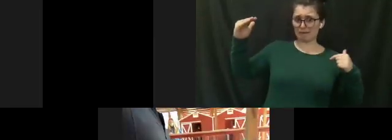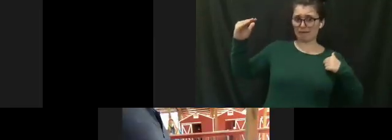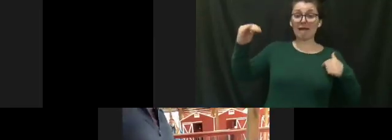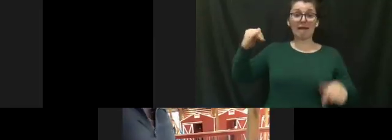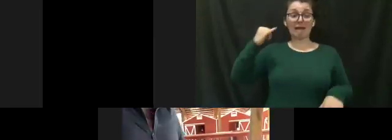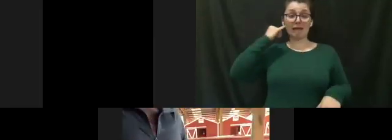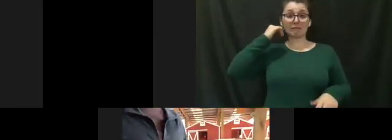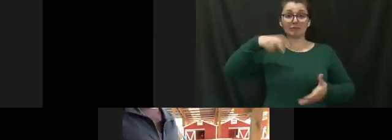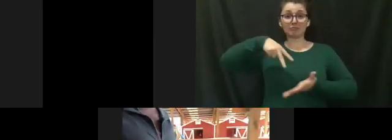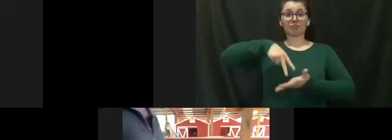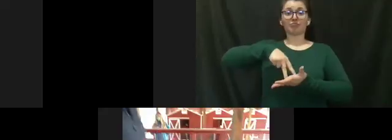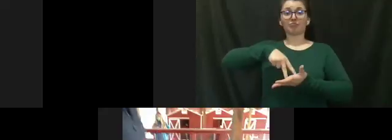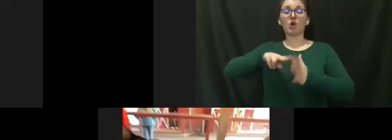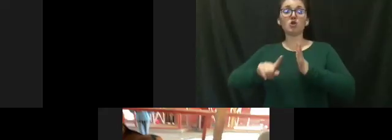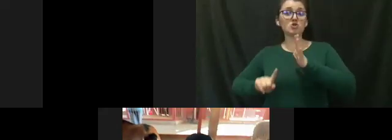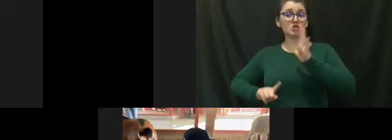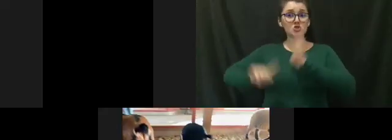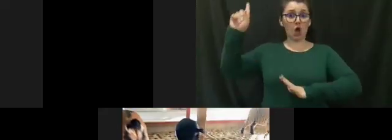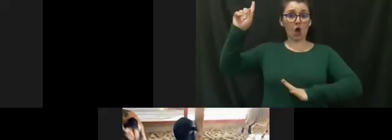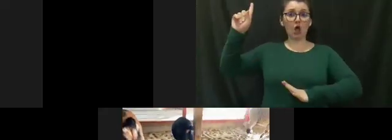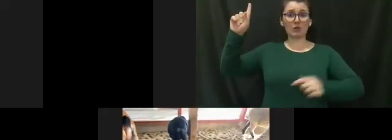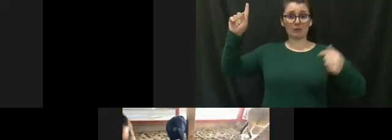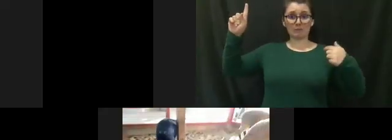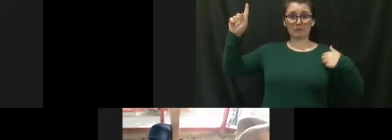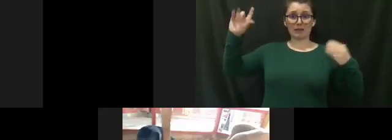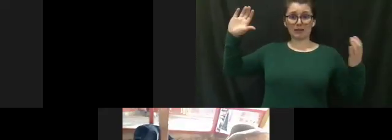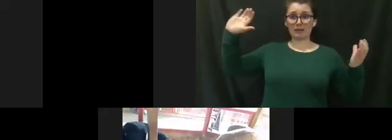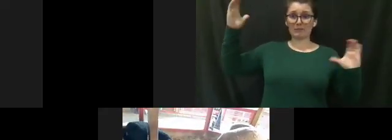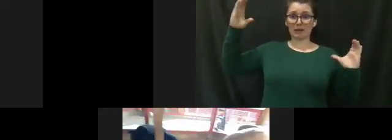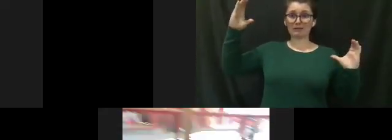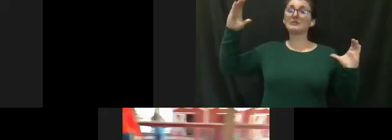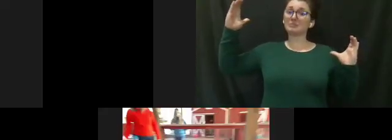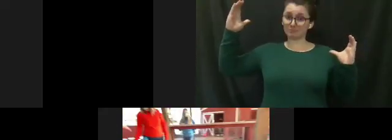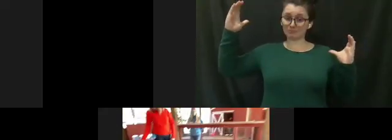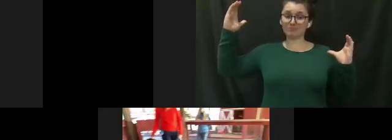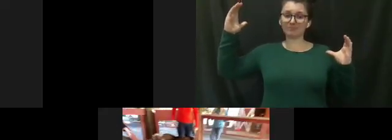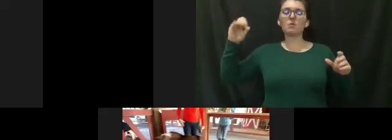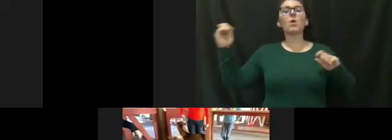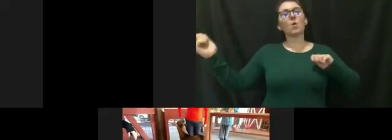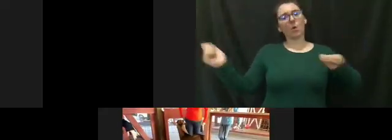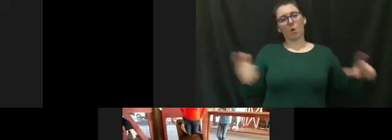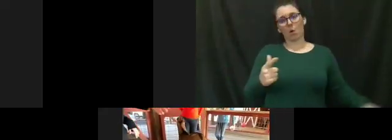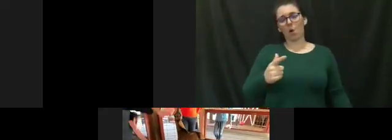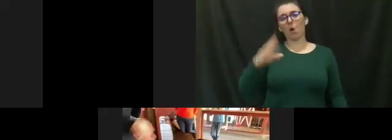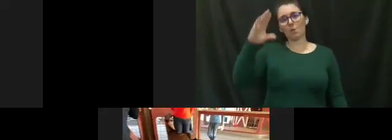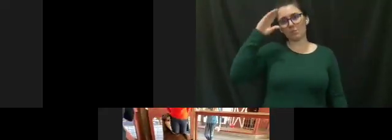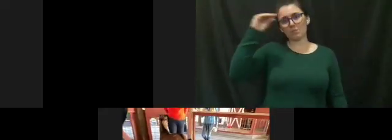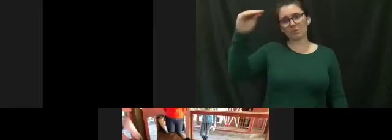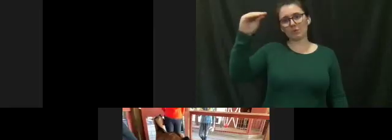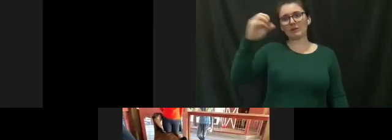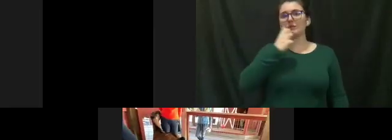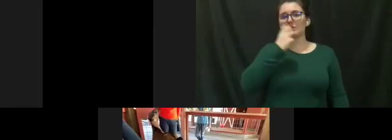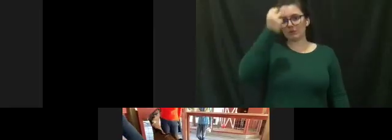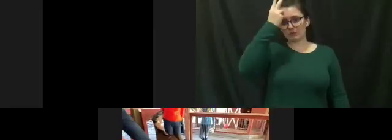legs, he is much taller than I am as well. We have all male goats here and all female sheep.